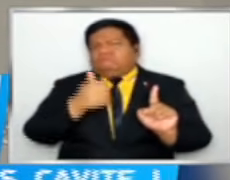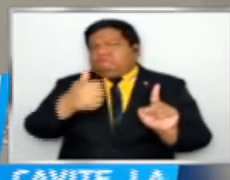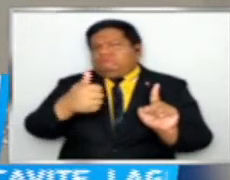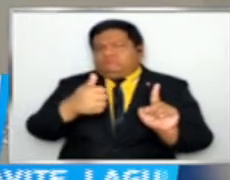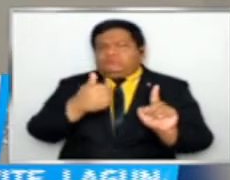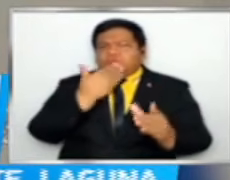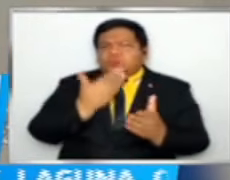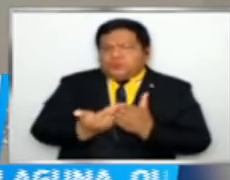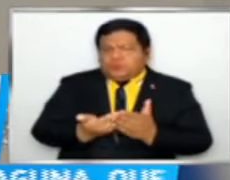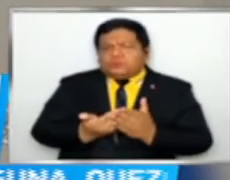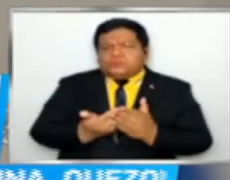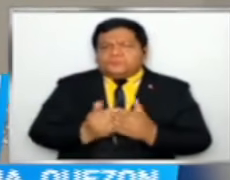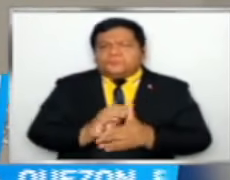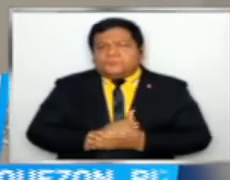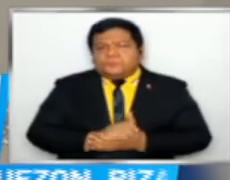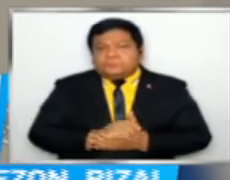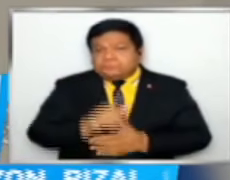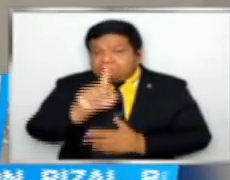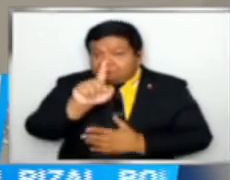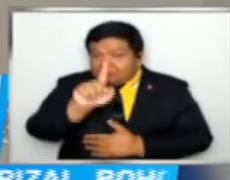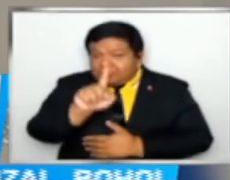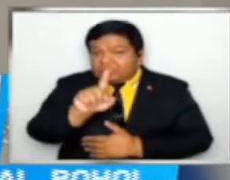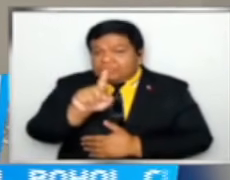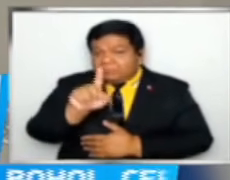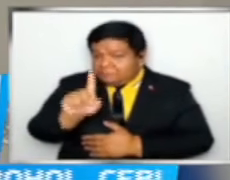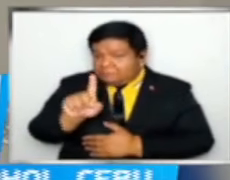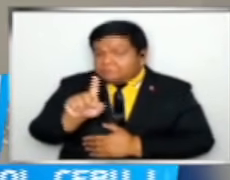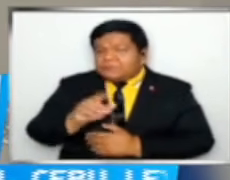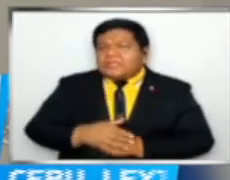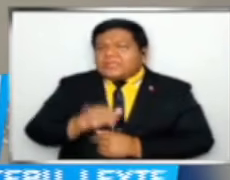setup. But if